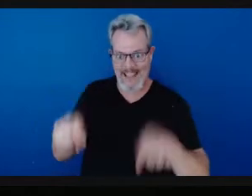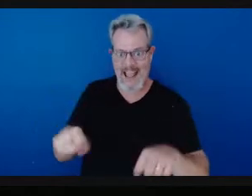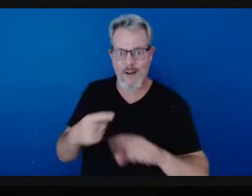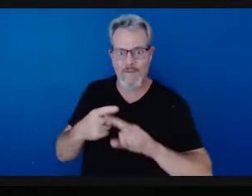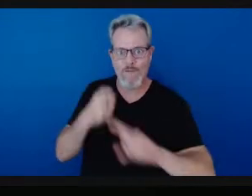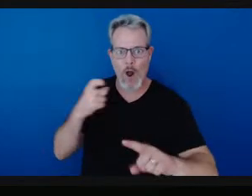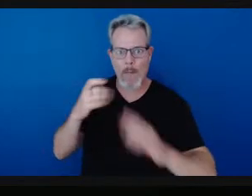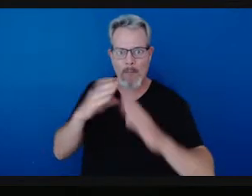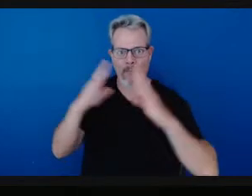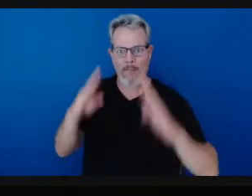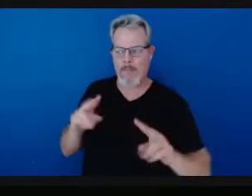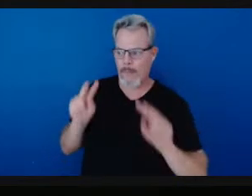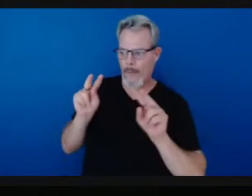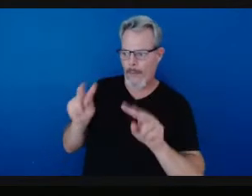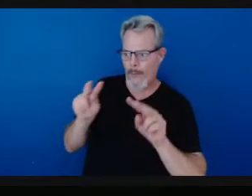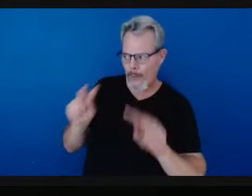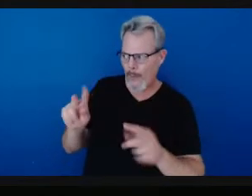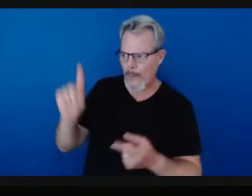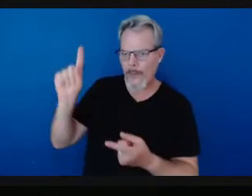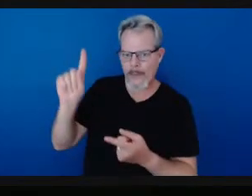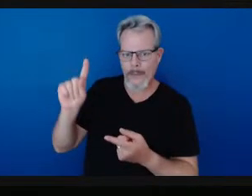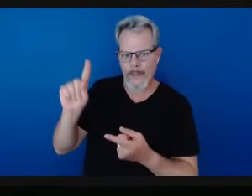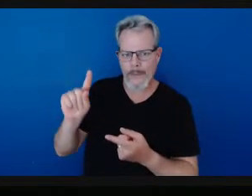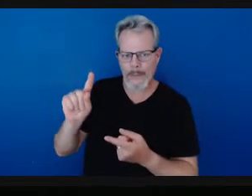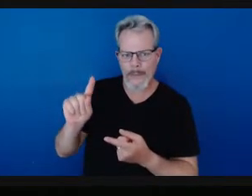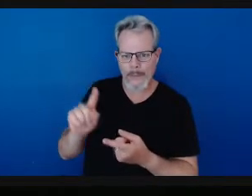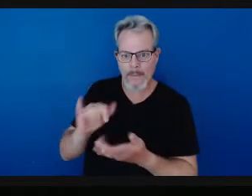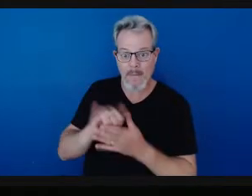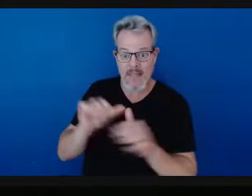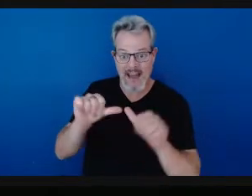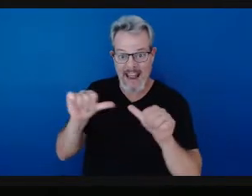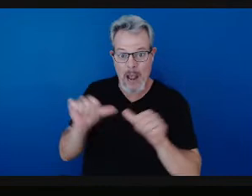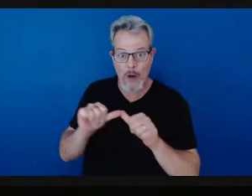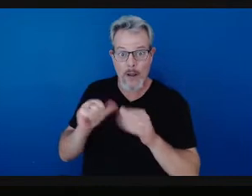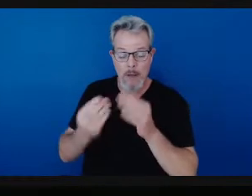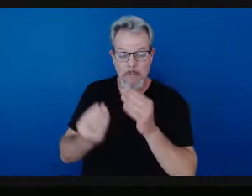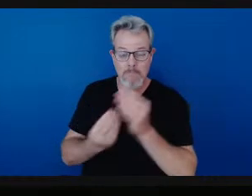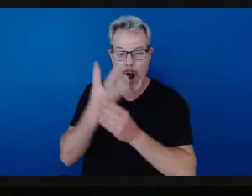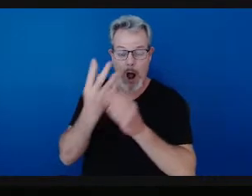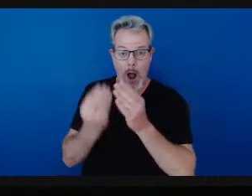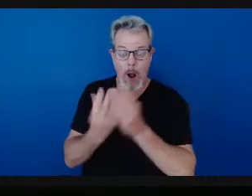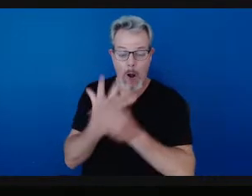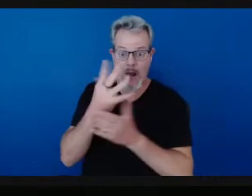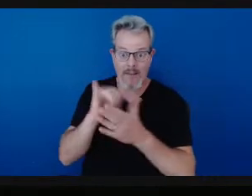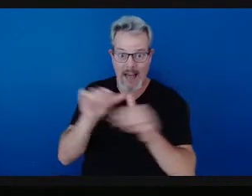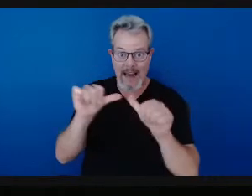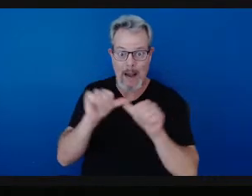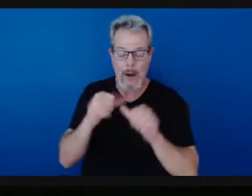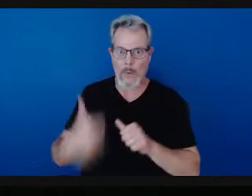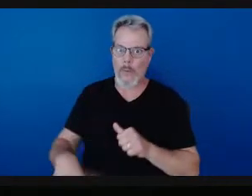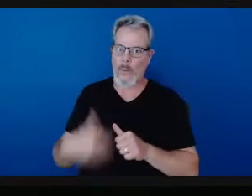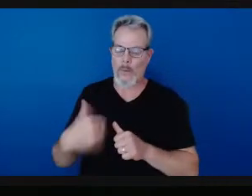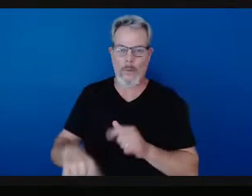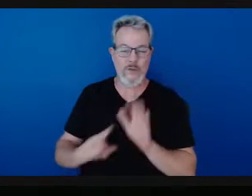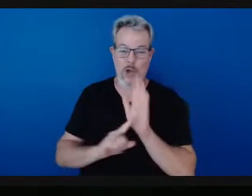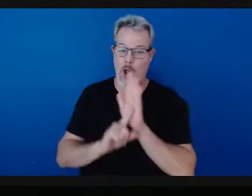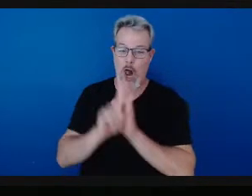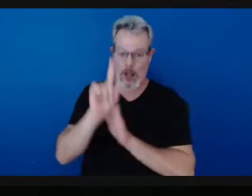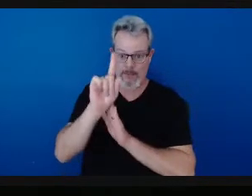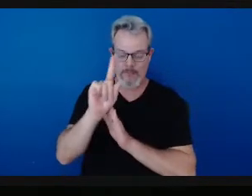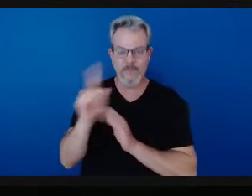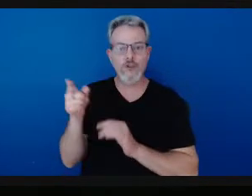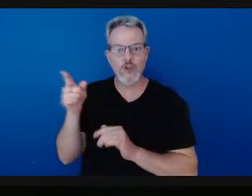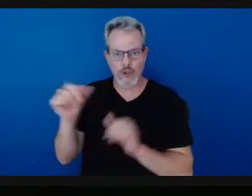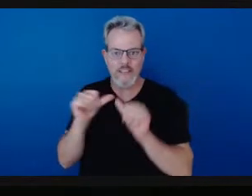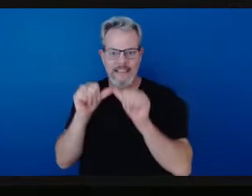of the day, you might see a little bit less, but occasional spatter reaching above this rim. Mostly what you could see from that area. She does continue